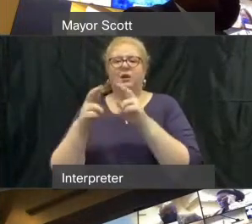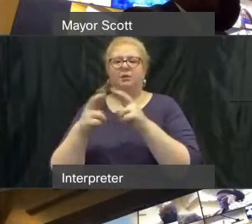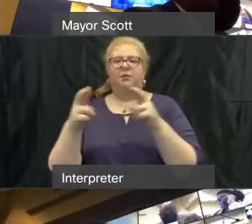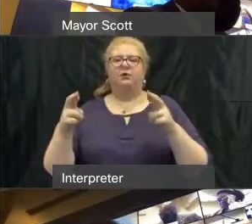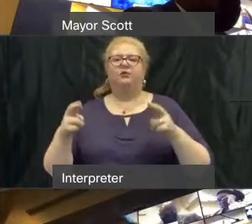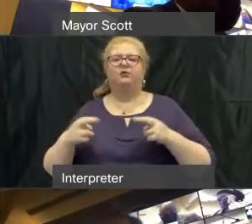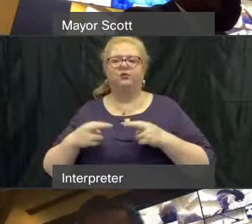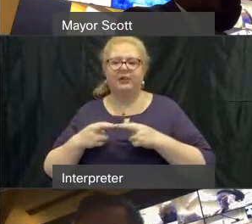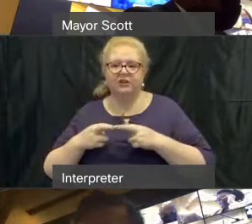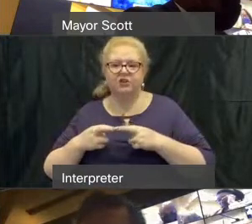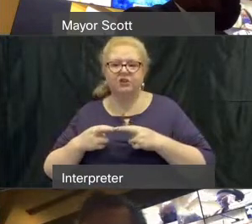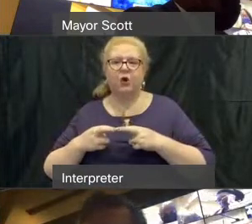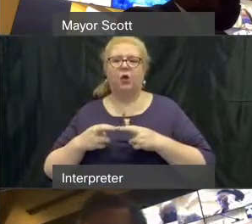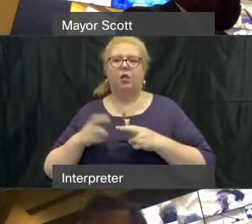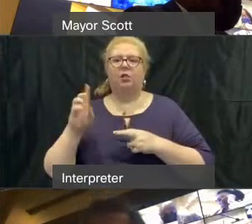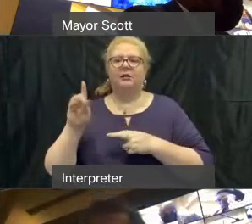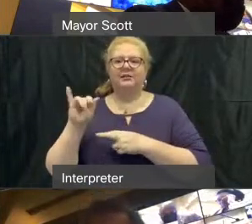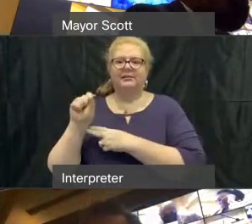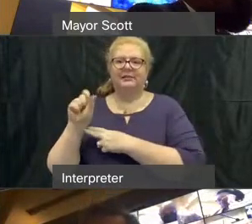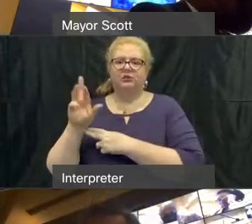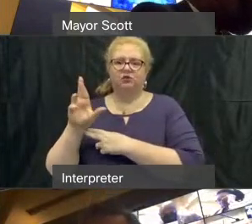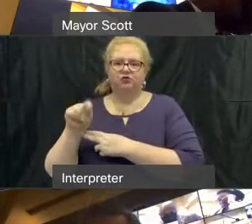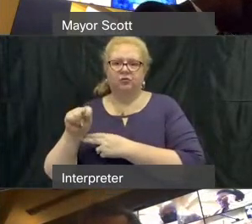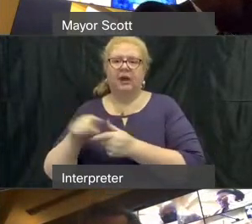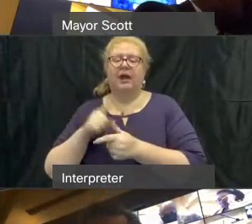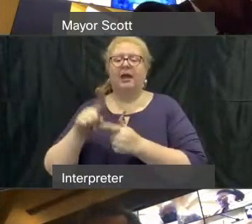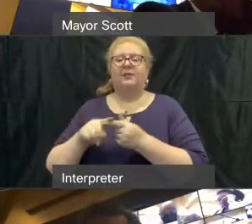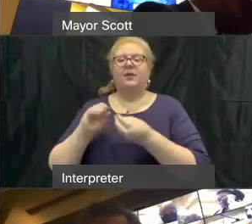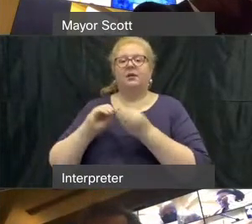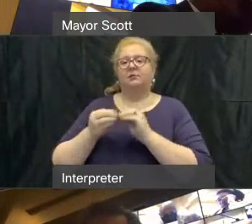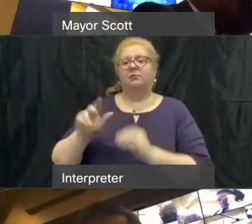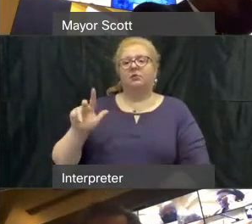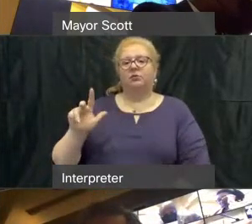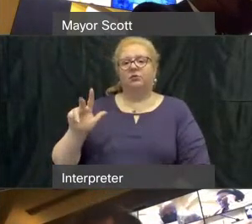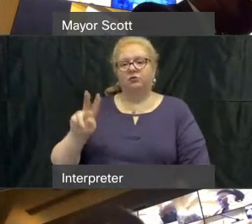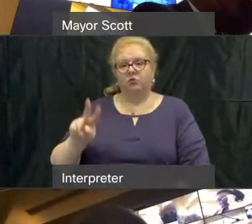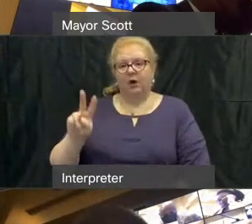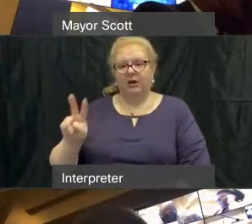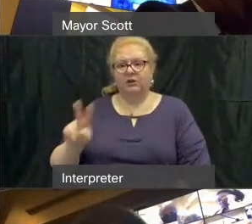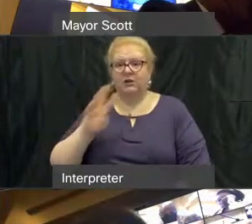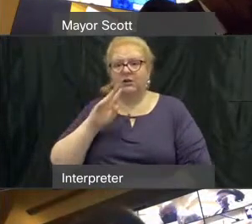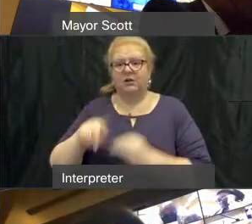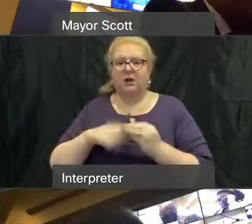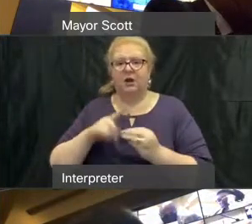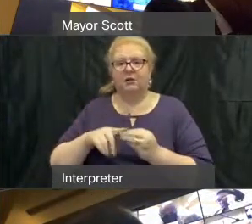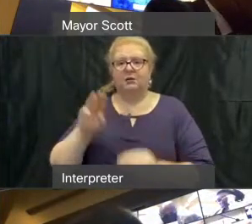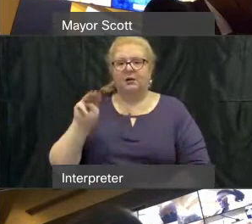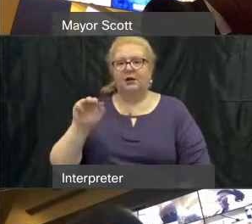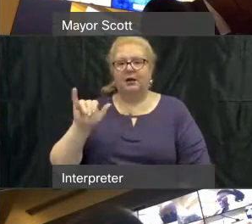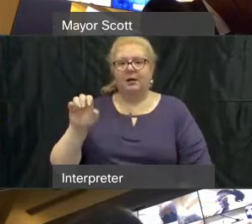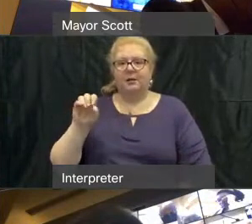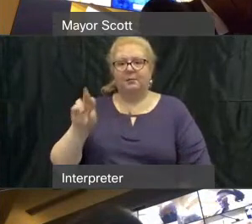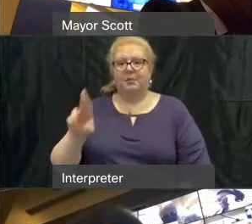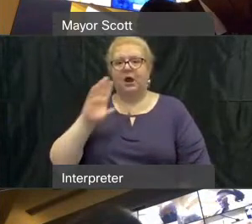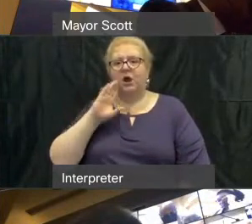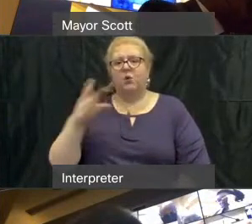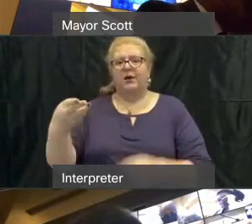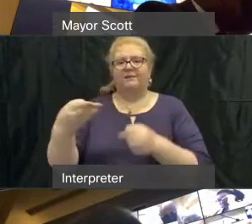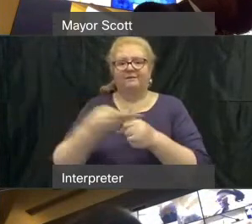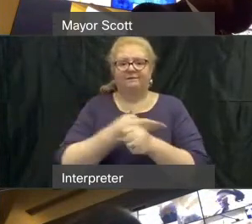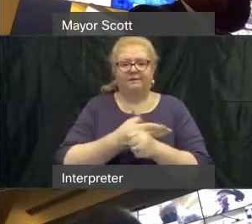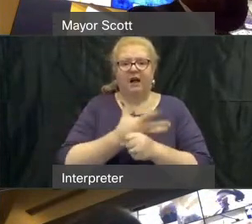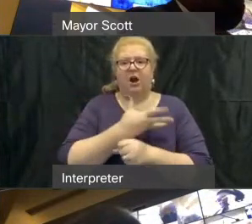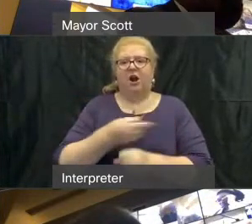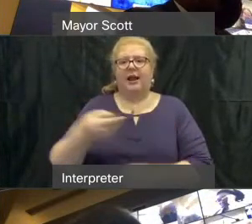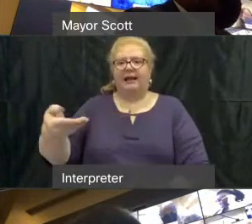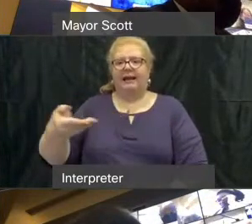district. And then 22 talks about that the mayor would fire and hire